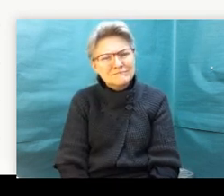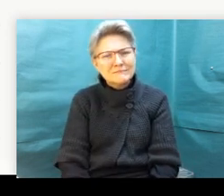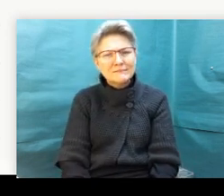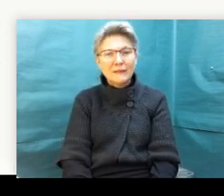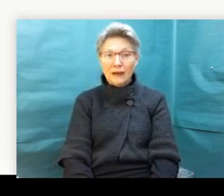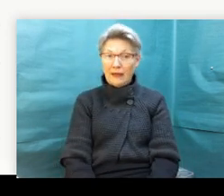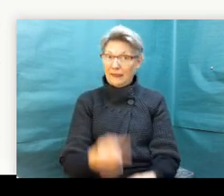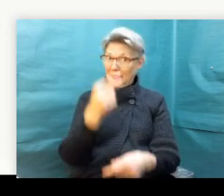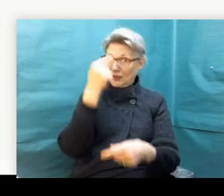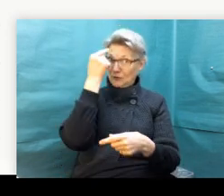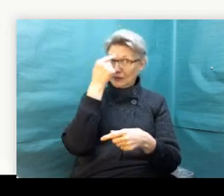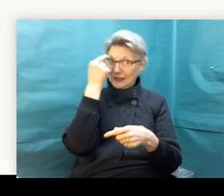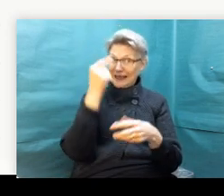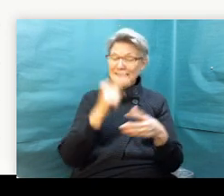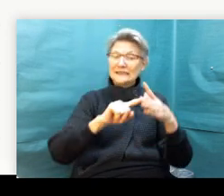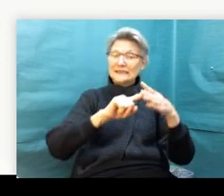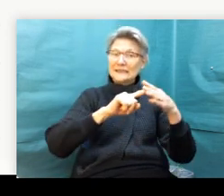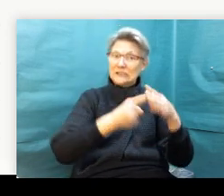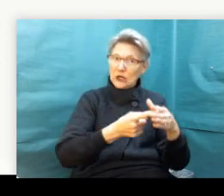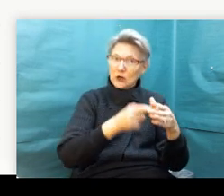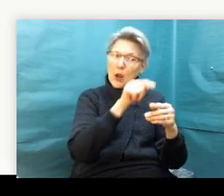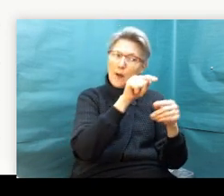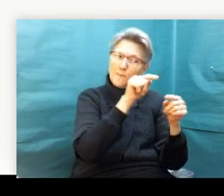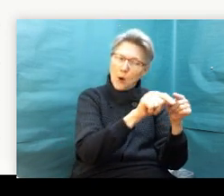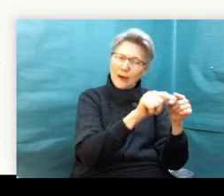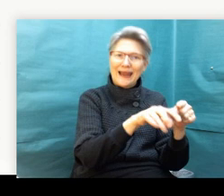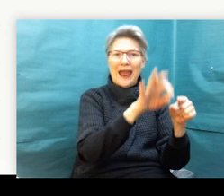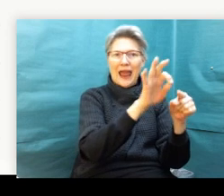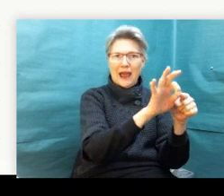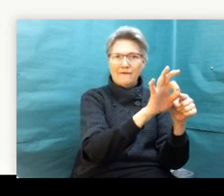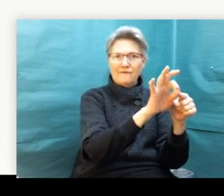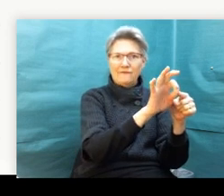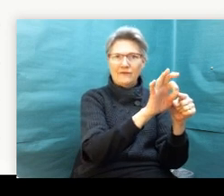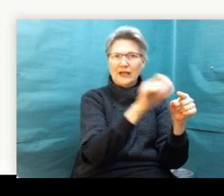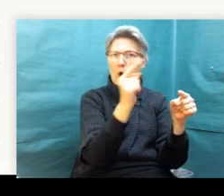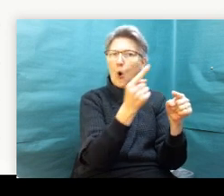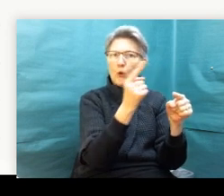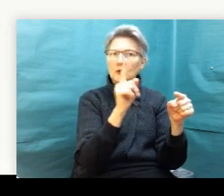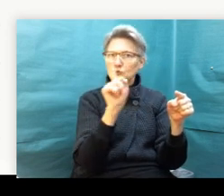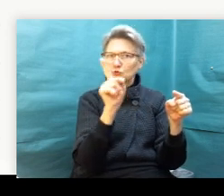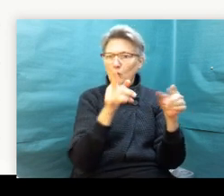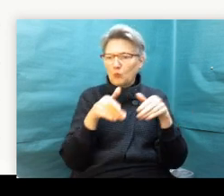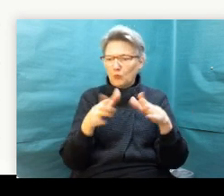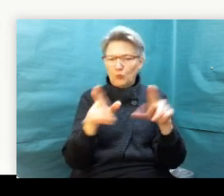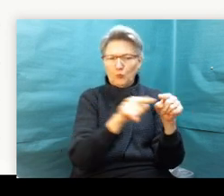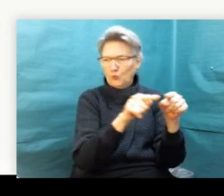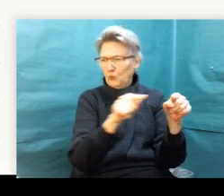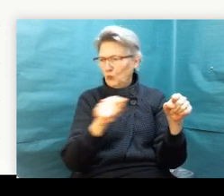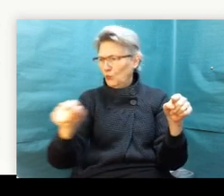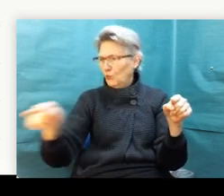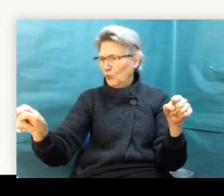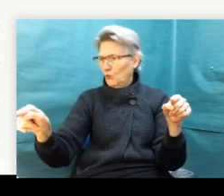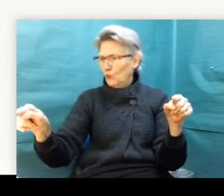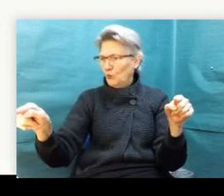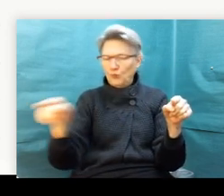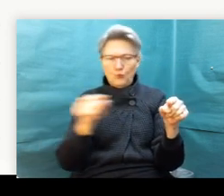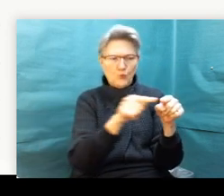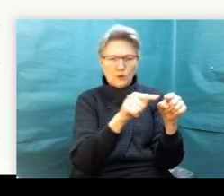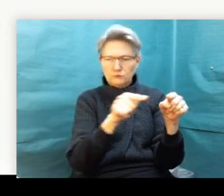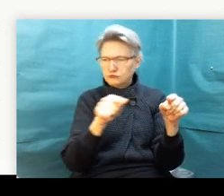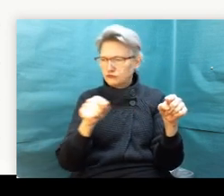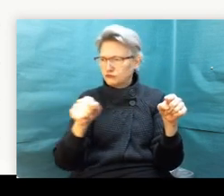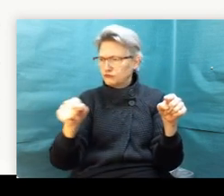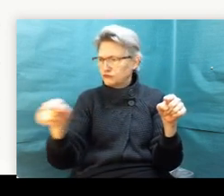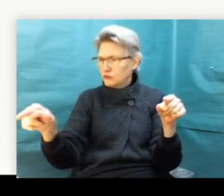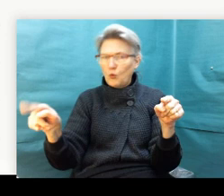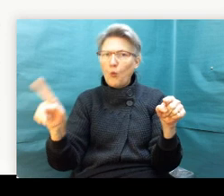I think you were thinking because it has a specific direction that it travels in. So this ray travels in